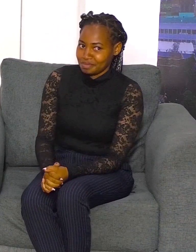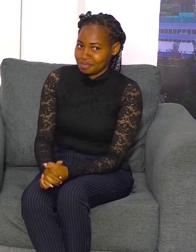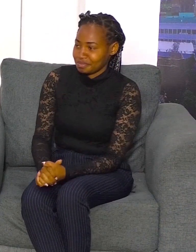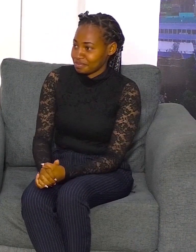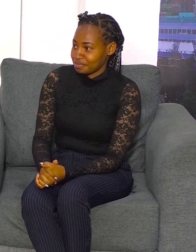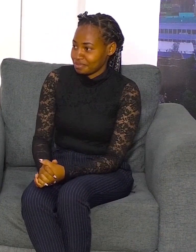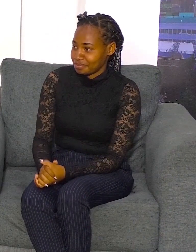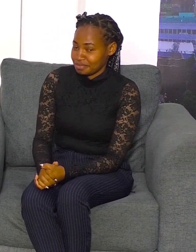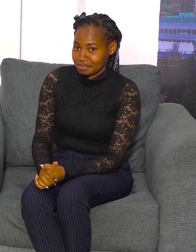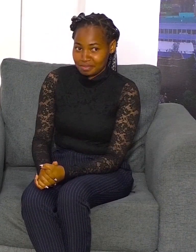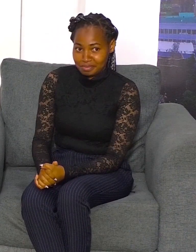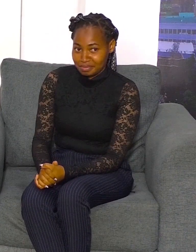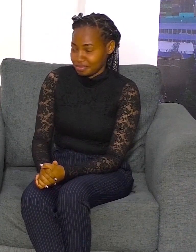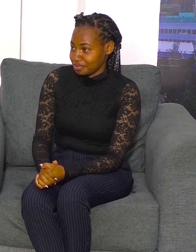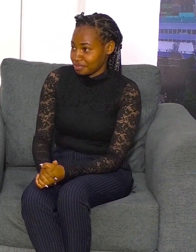acting?